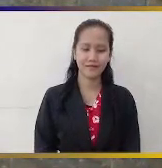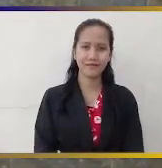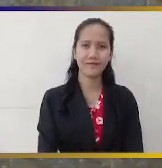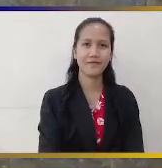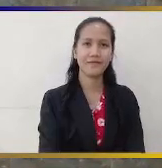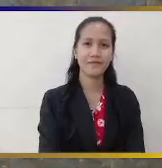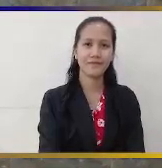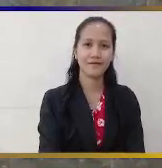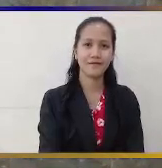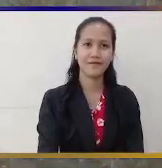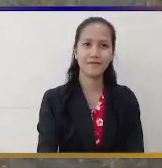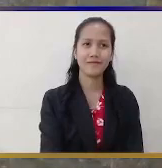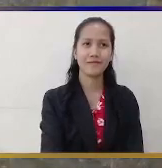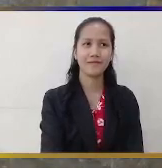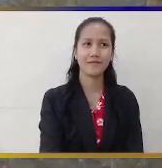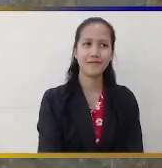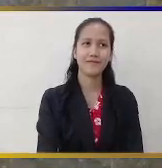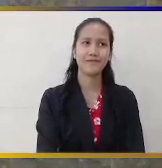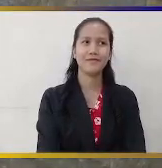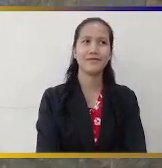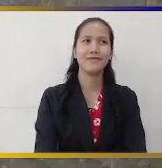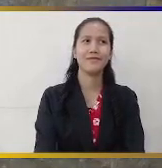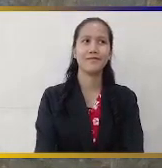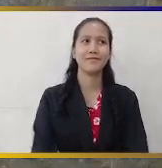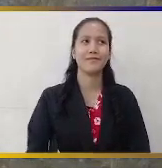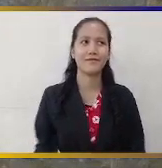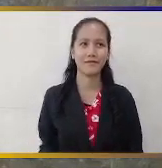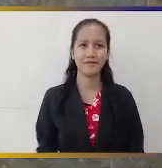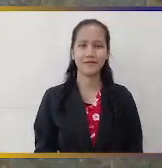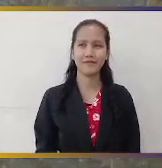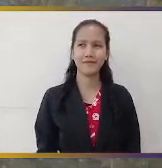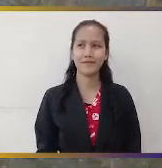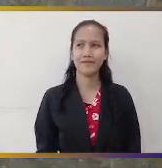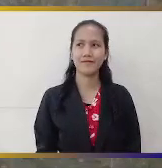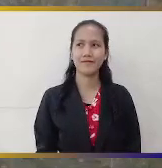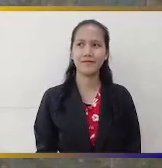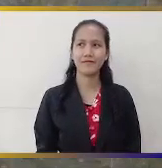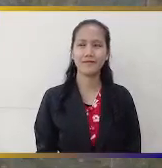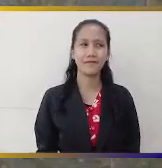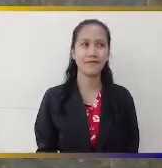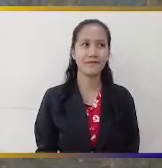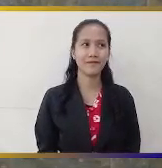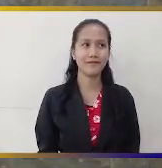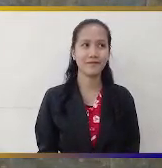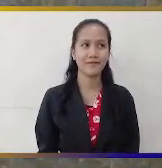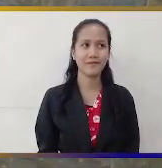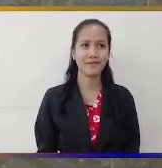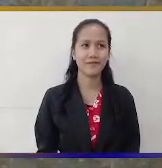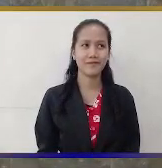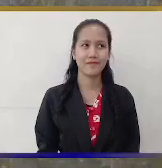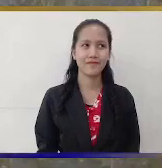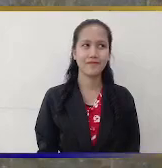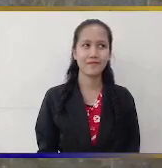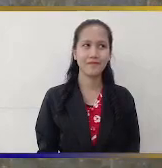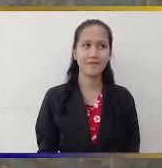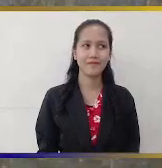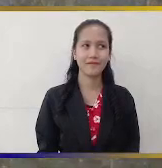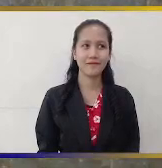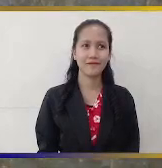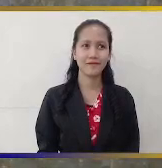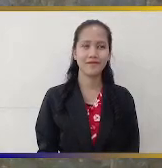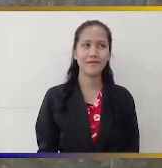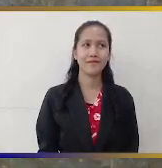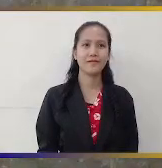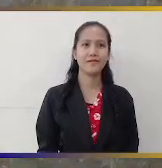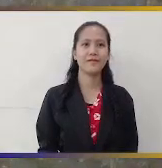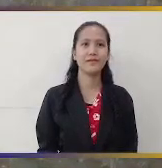A bountiful Baptist. He is. He's a bountiful Baptist. Bountiful jokes. Joke line. Amen. What a privilege to be